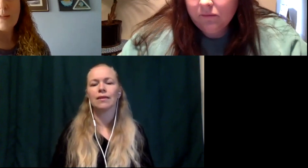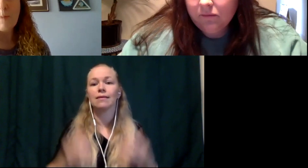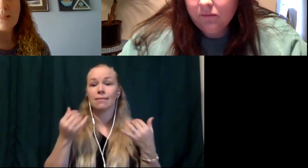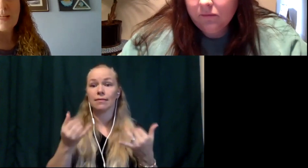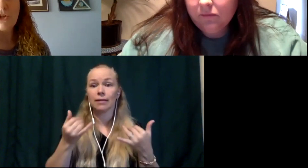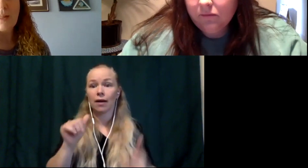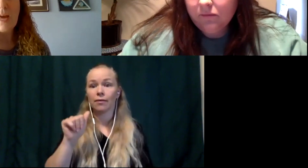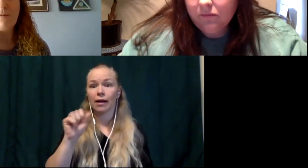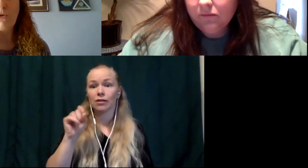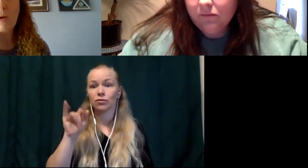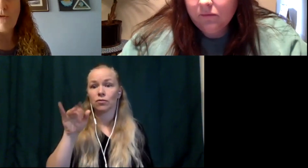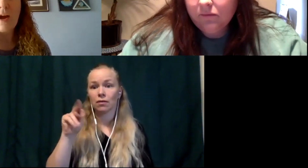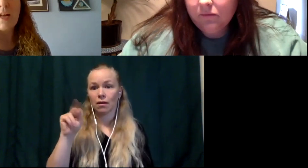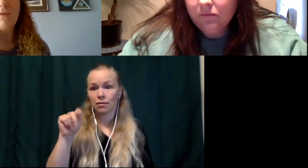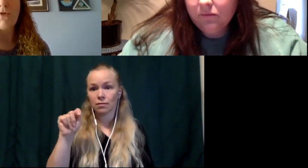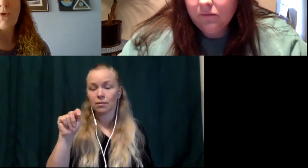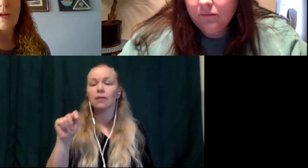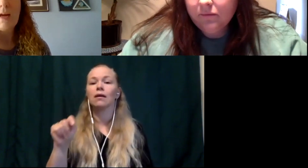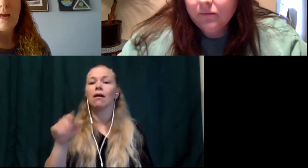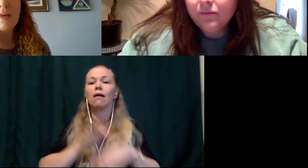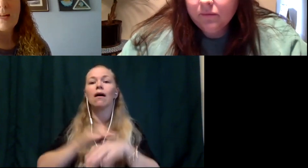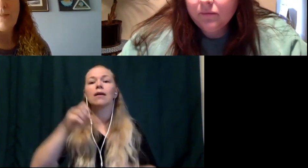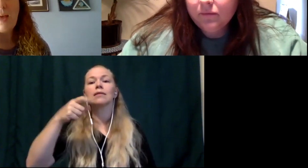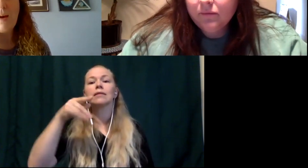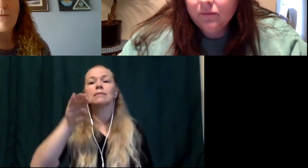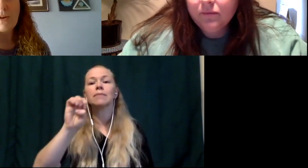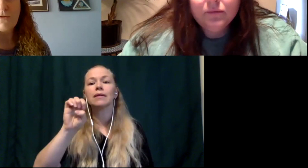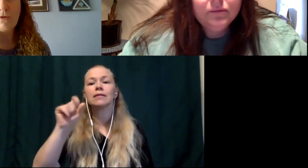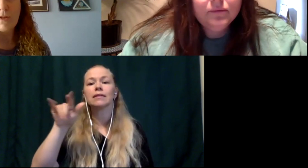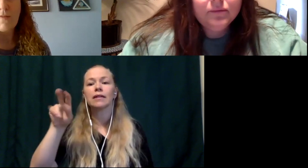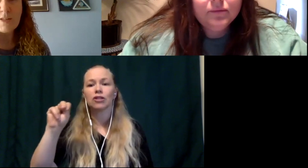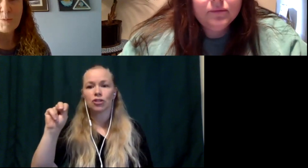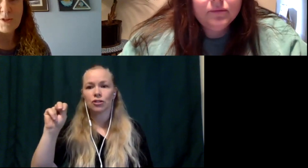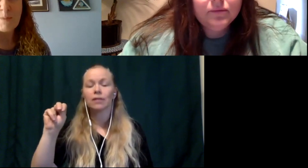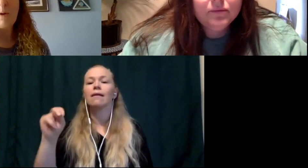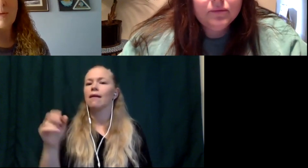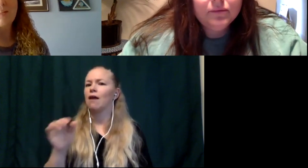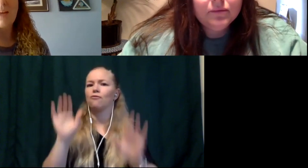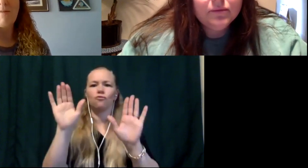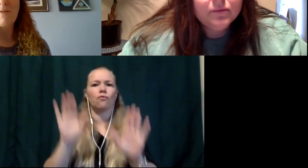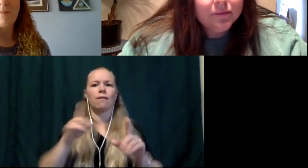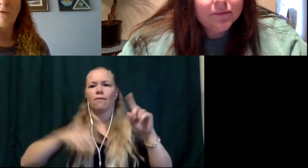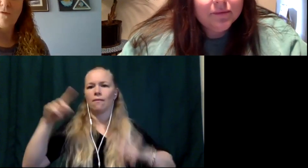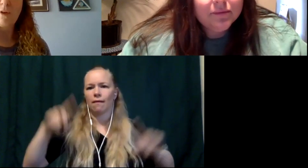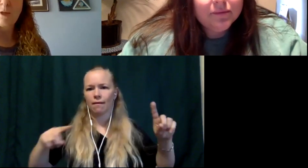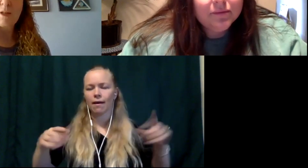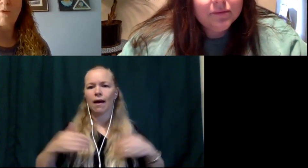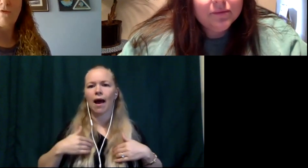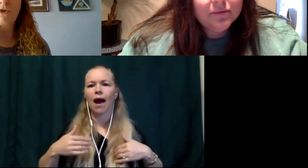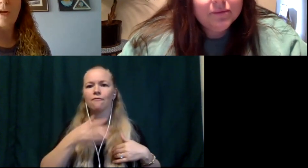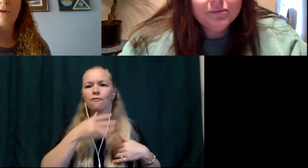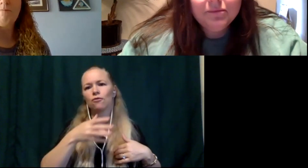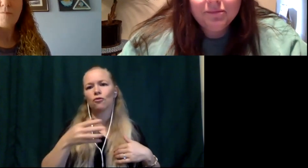now on the space station, they have a great variety of food. They can even have fresh fruits and vegetables up there, because they have a